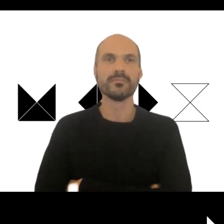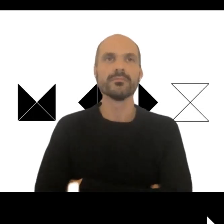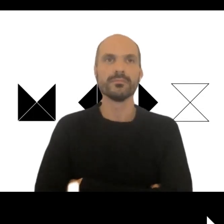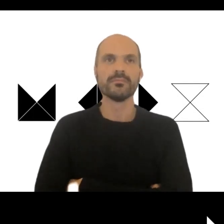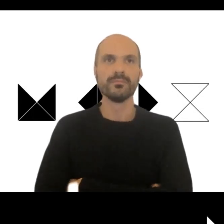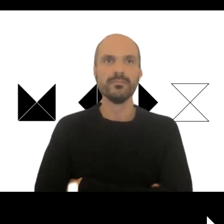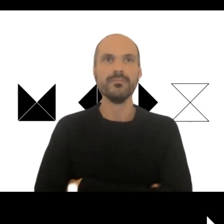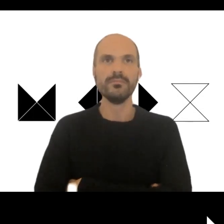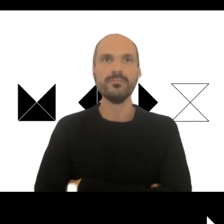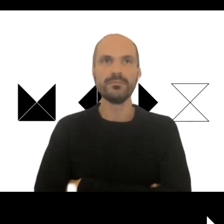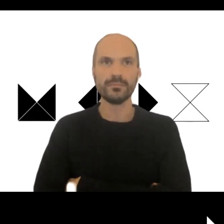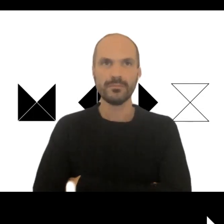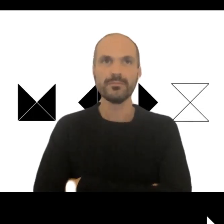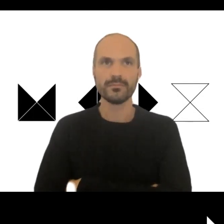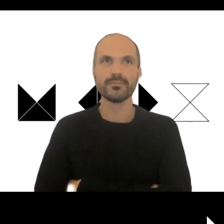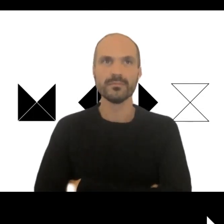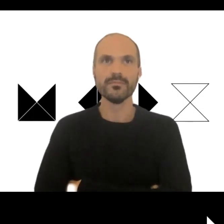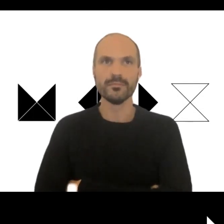just kind of